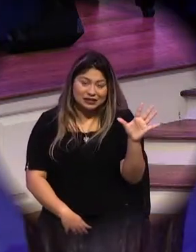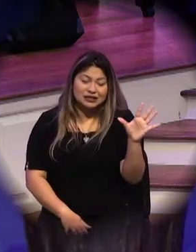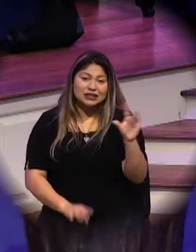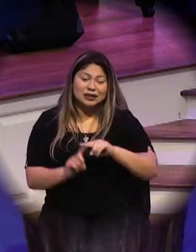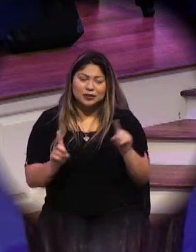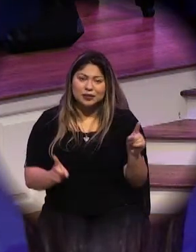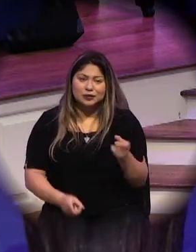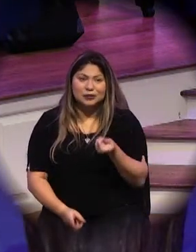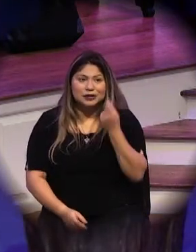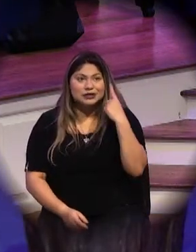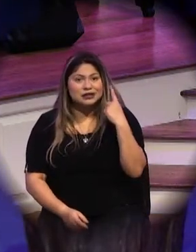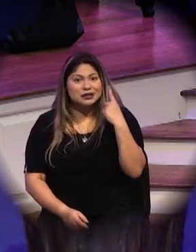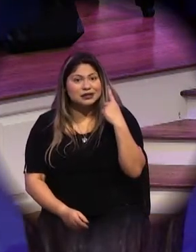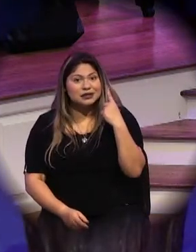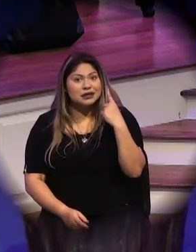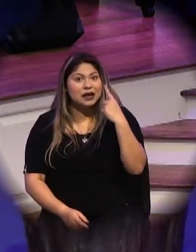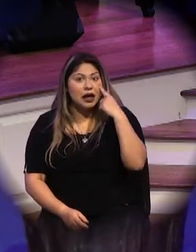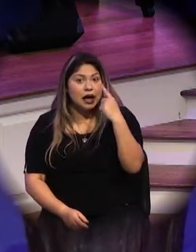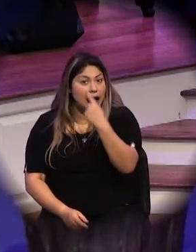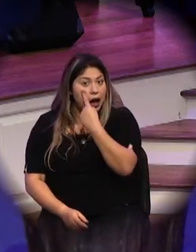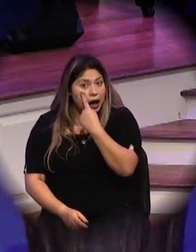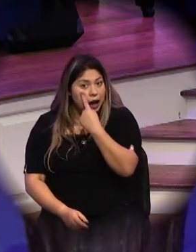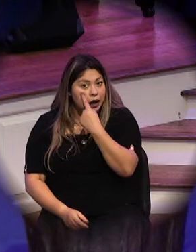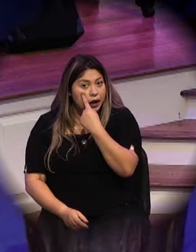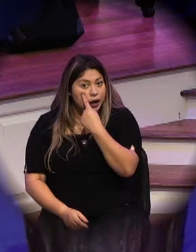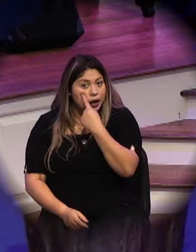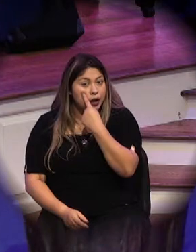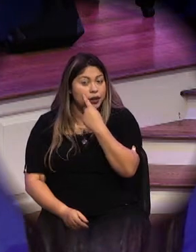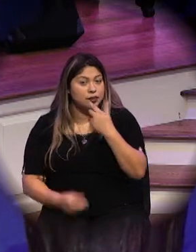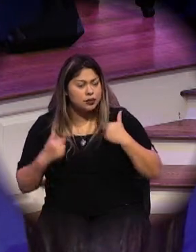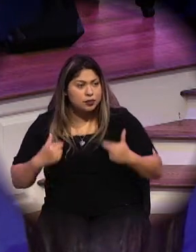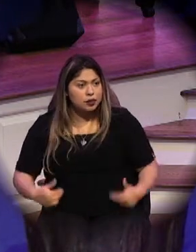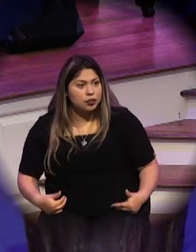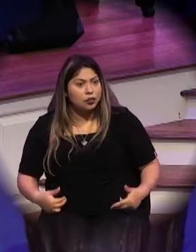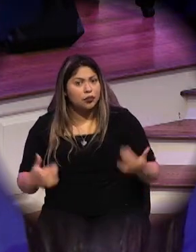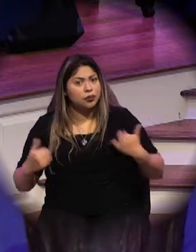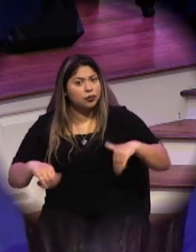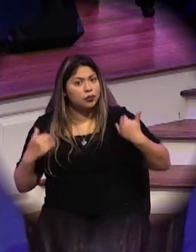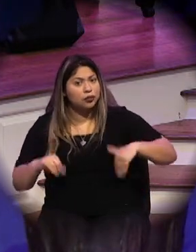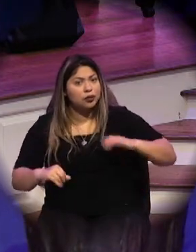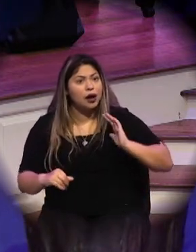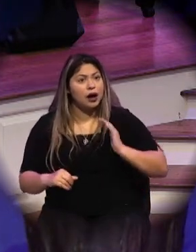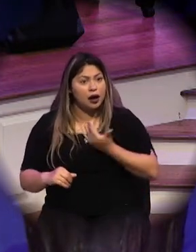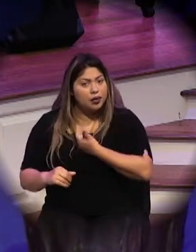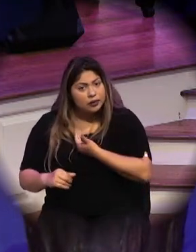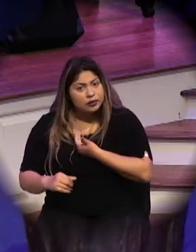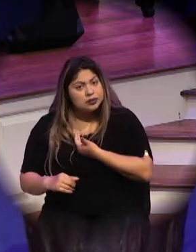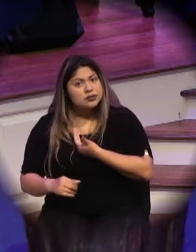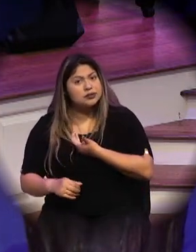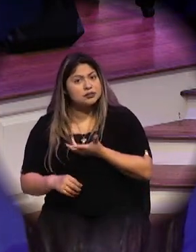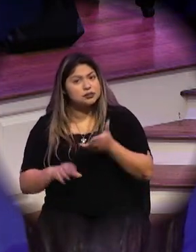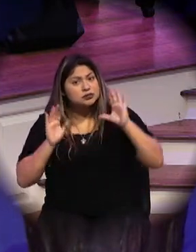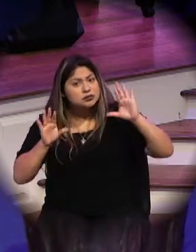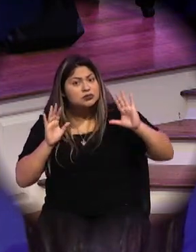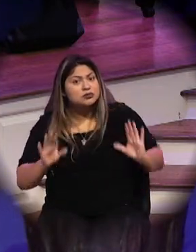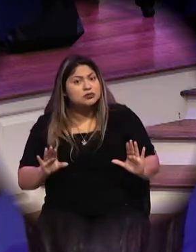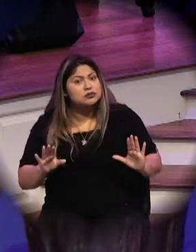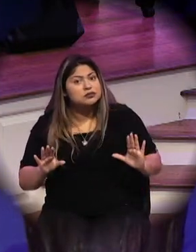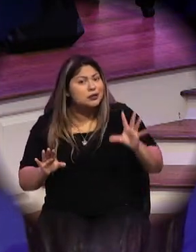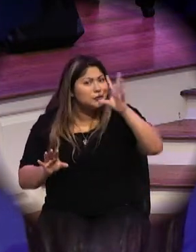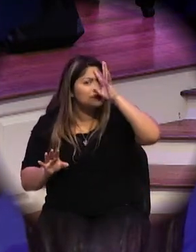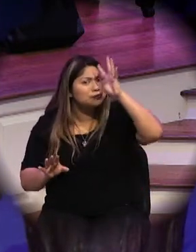the human eye, it can leave you going, ours is a great and mighty and